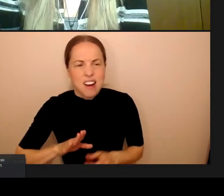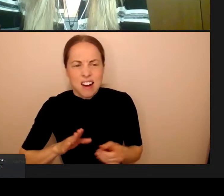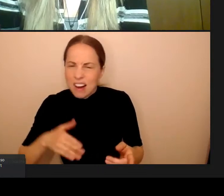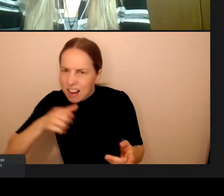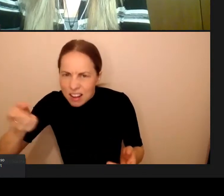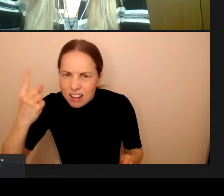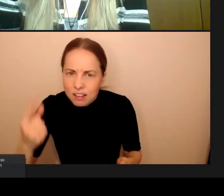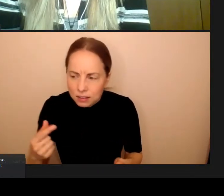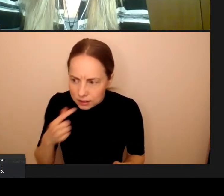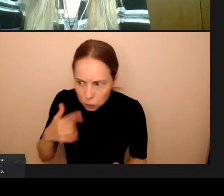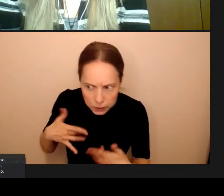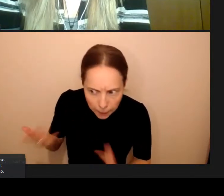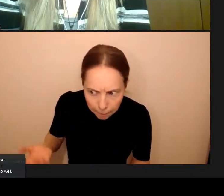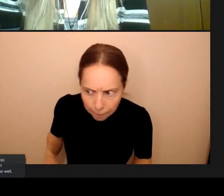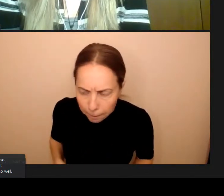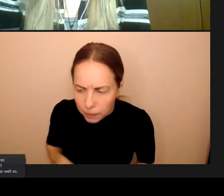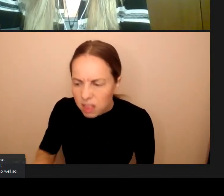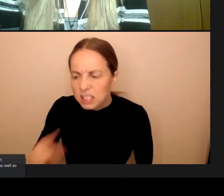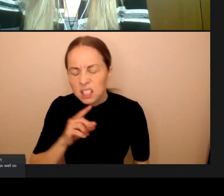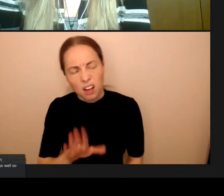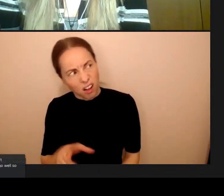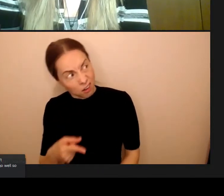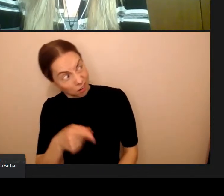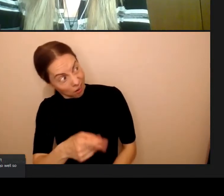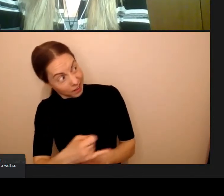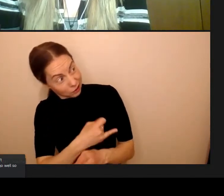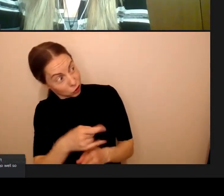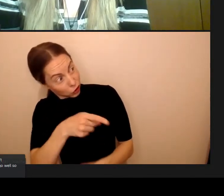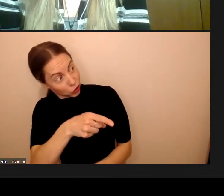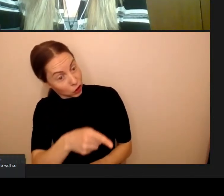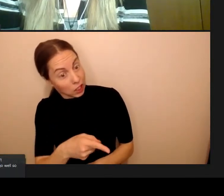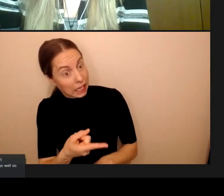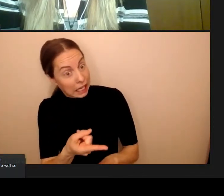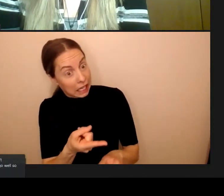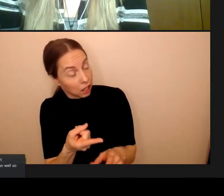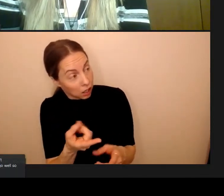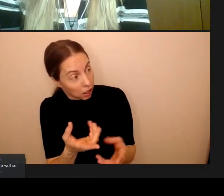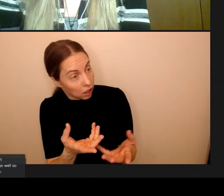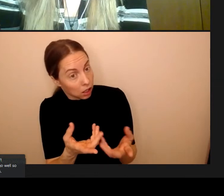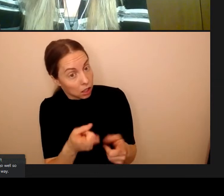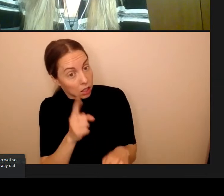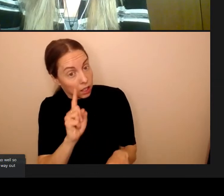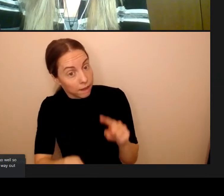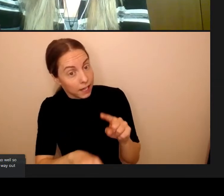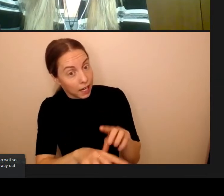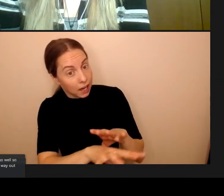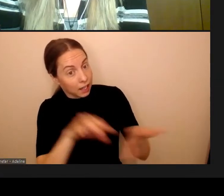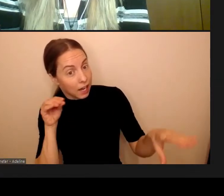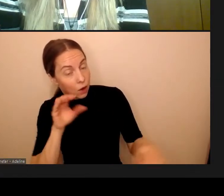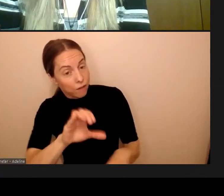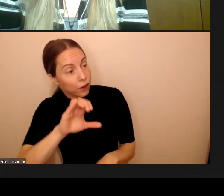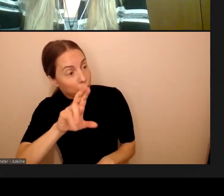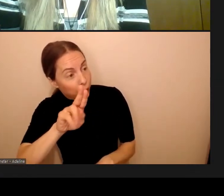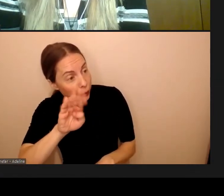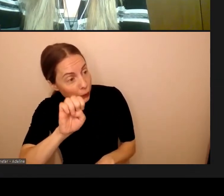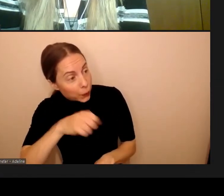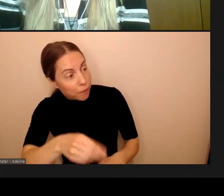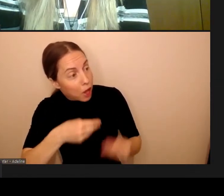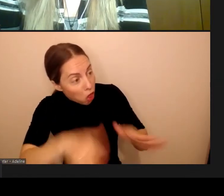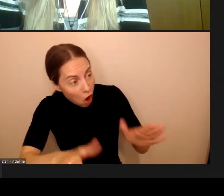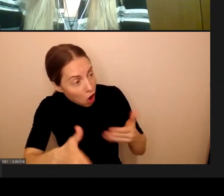go, what's the matter? And they go, well, so-and-so, the intern, they can't find their way out of their cubicle. They get lost so easily.